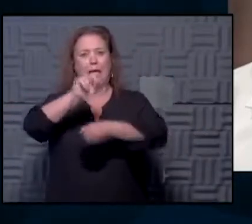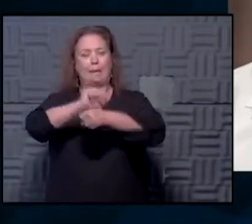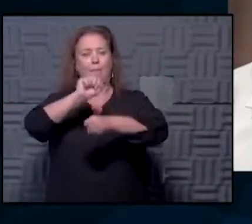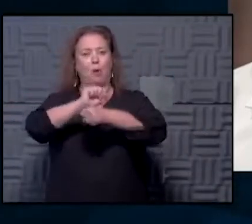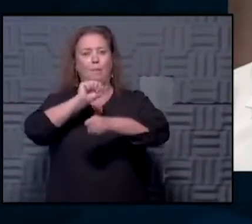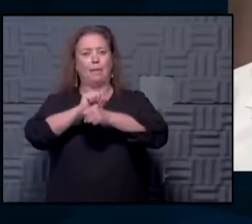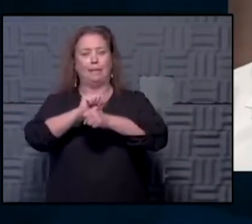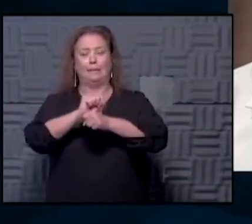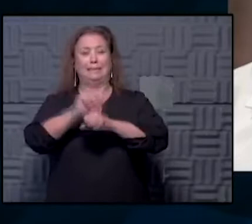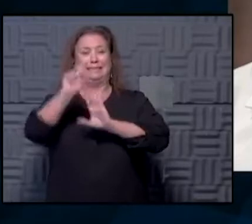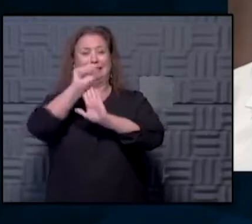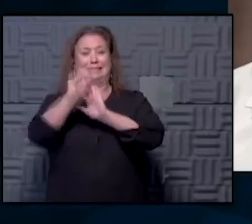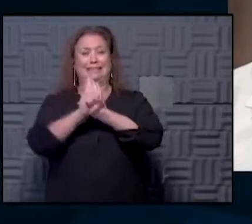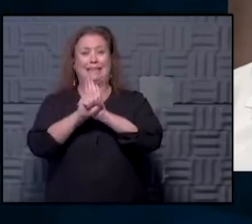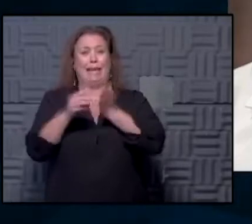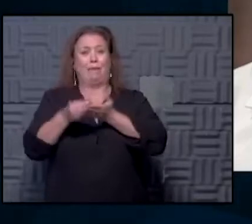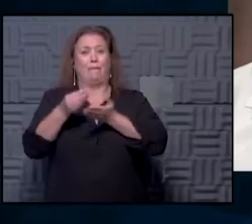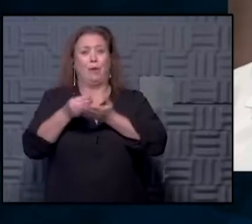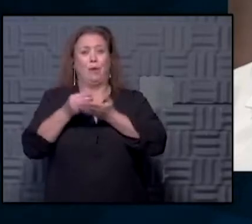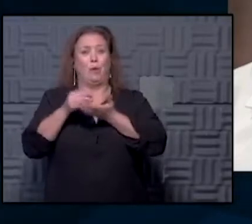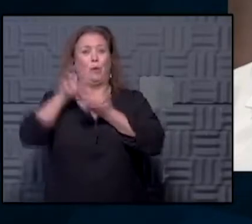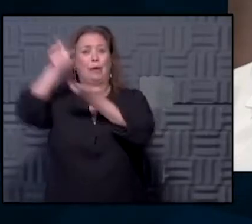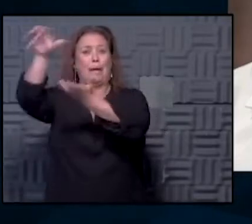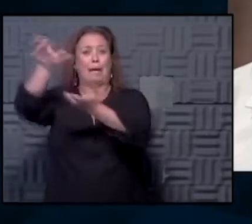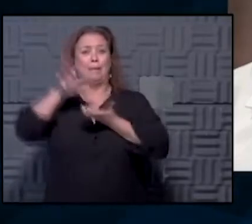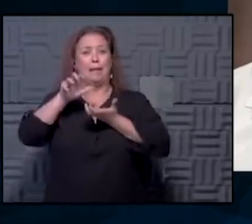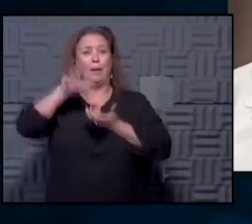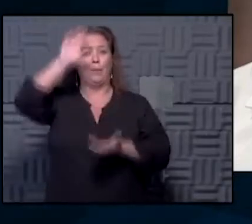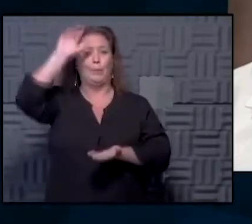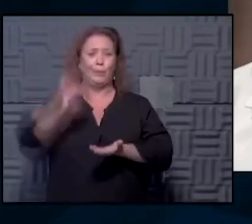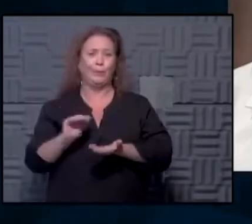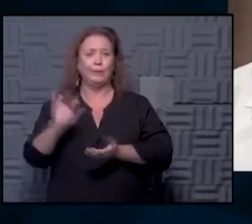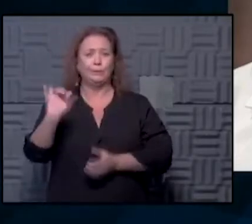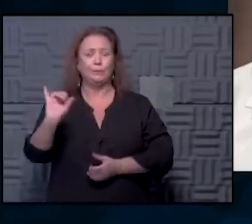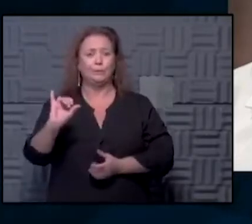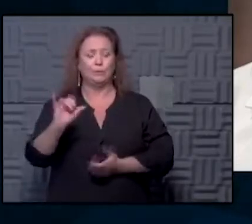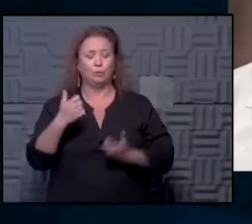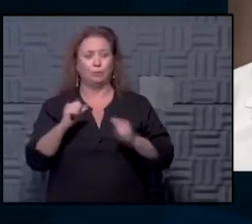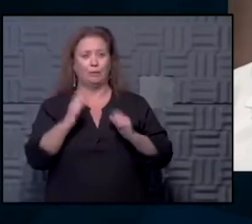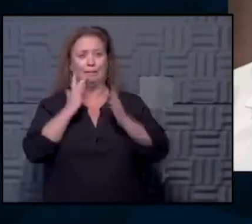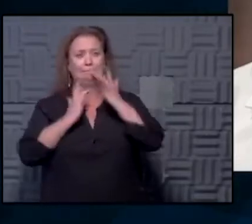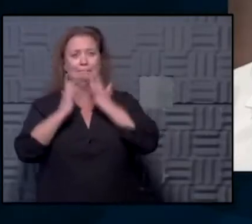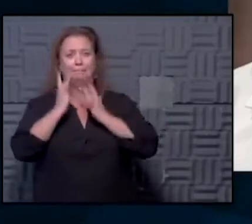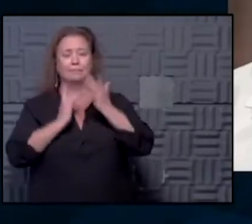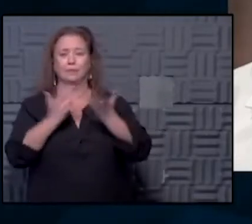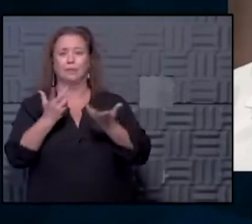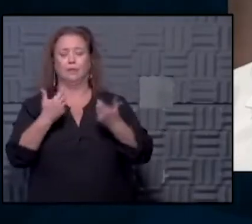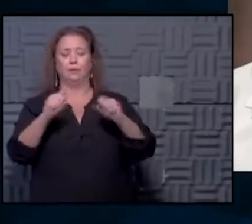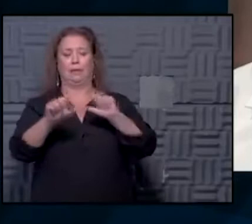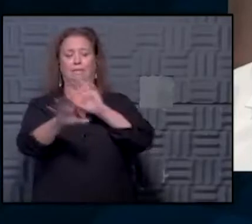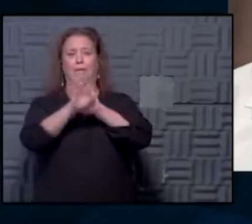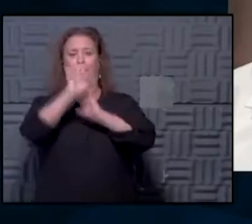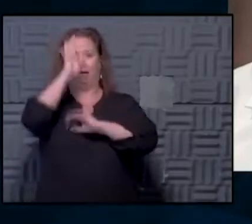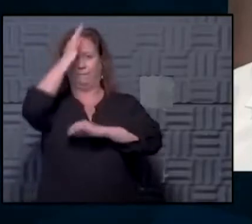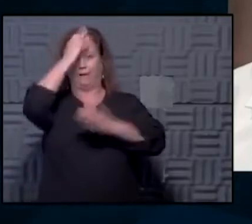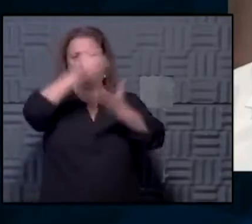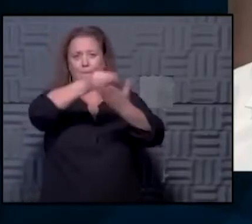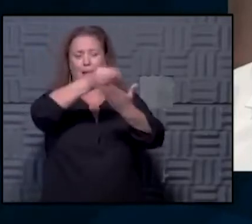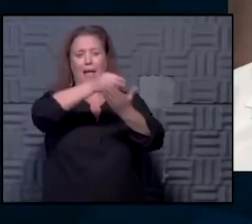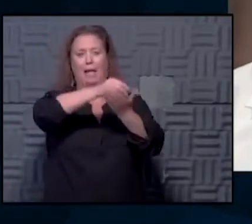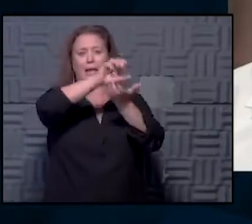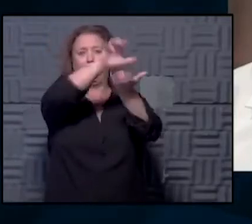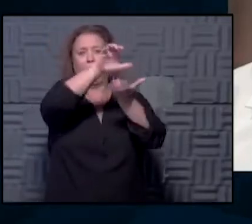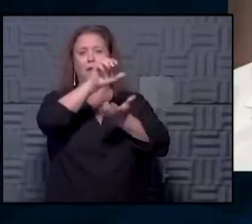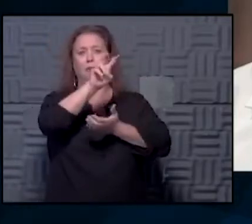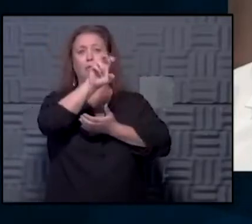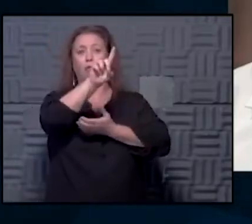less state revenue coming in. And so we're looking to see where can we economize. And the federal dollars coming in through COVID relief